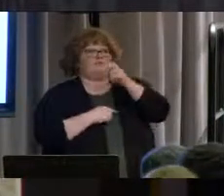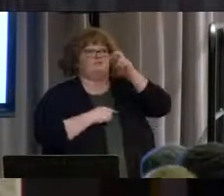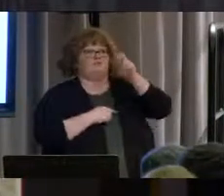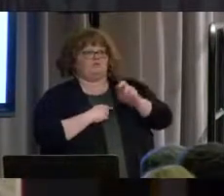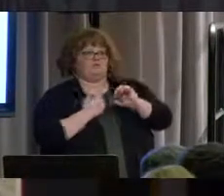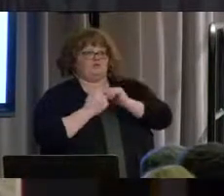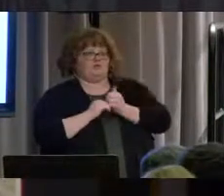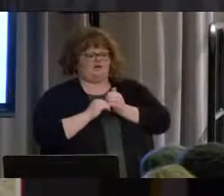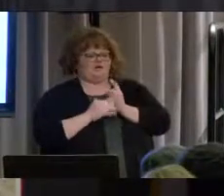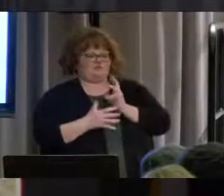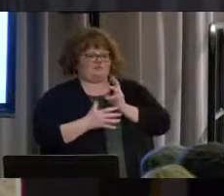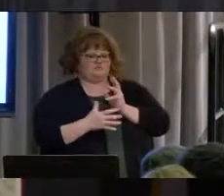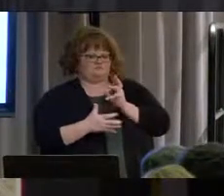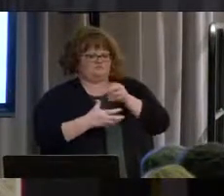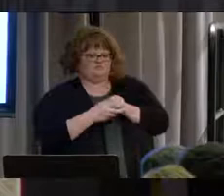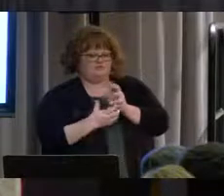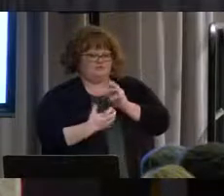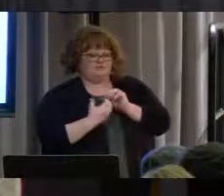So